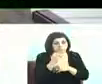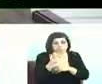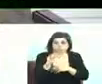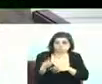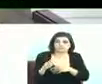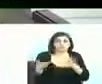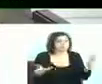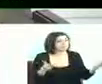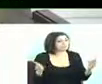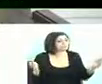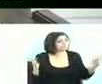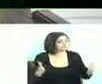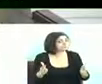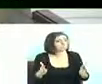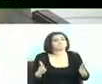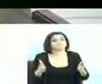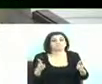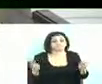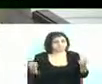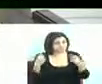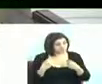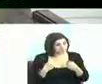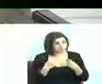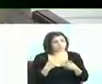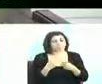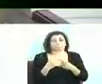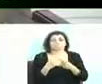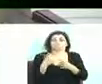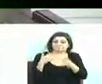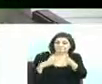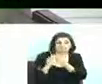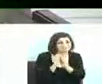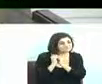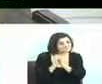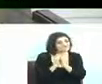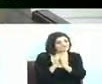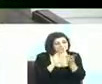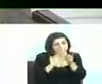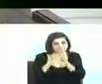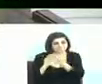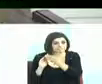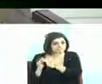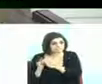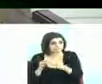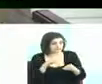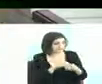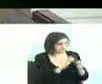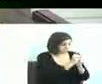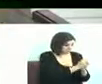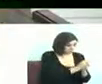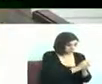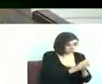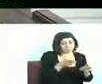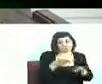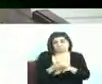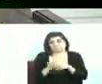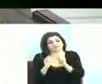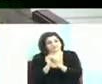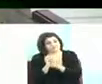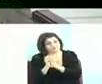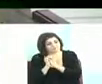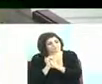and everybody to come on down so that we may spend a little time together and that we may be community, not just in and at worship, but after worship as